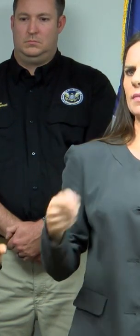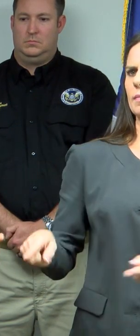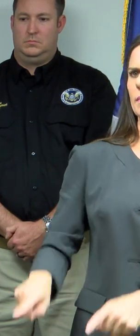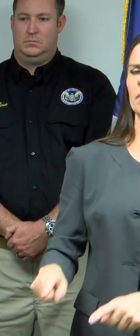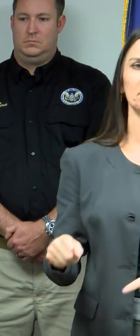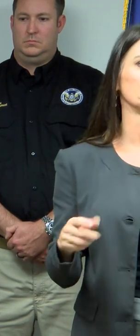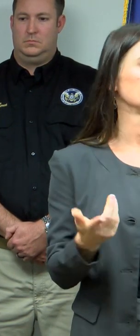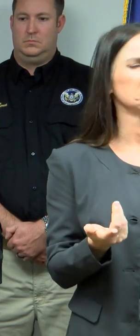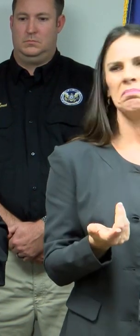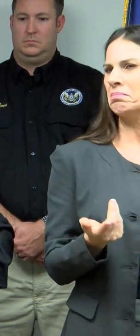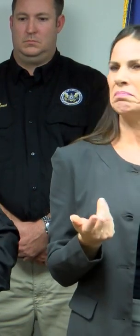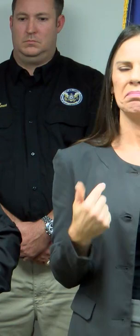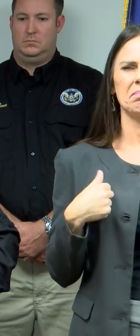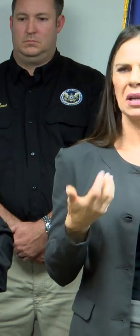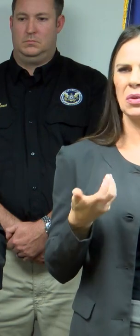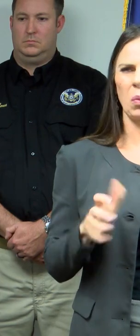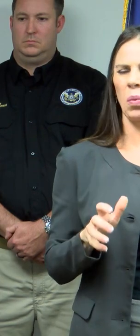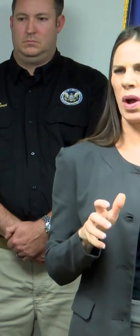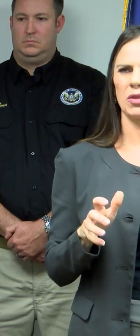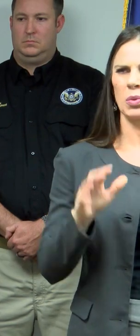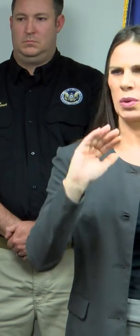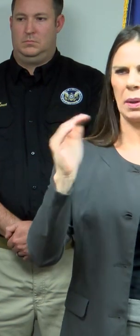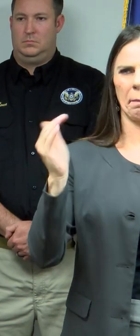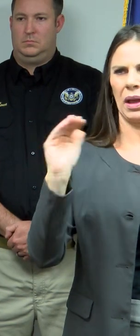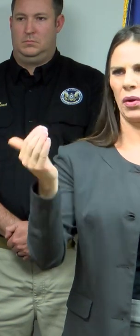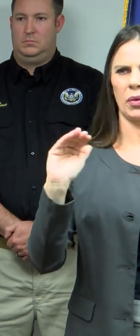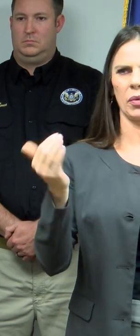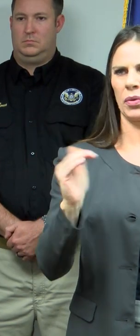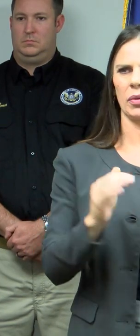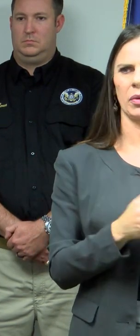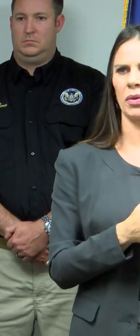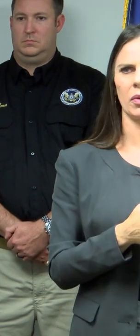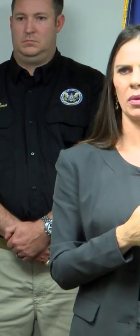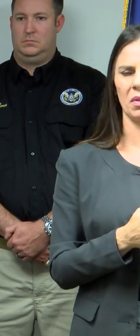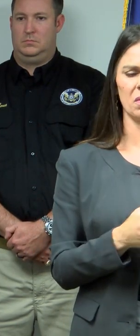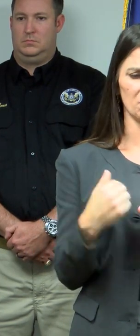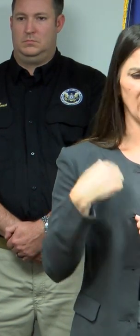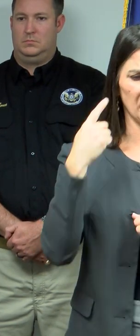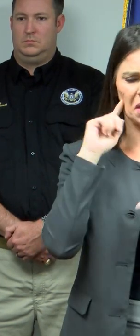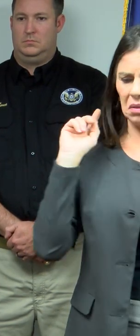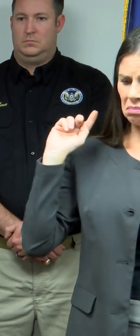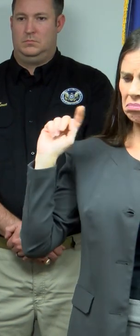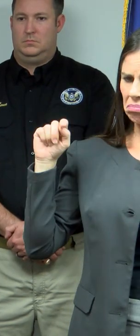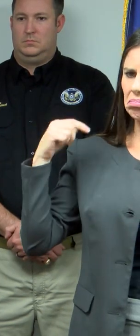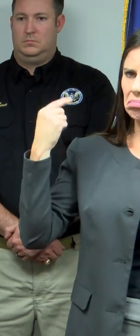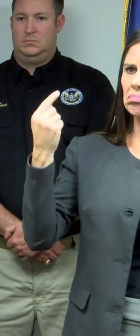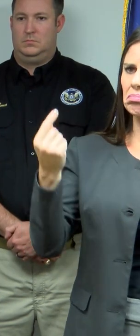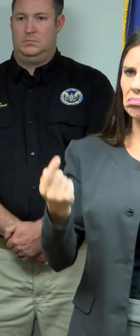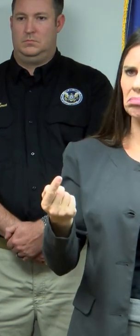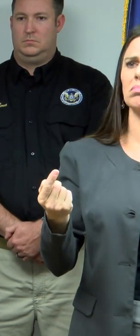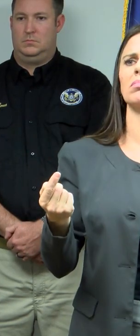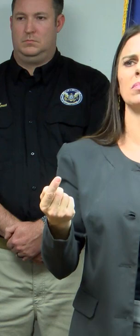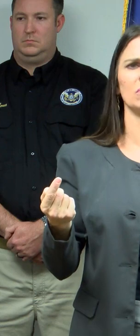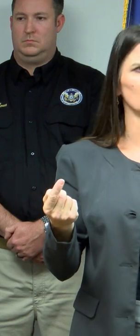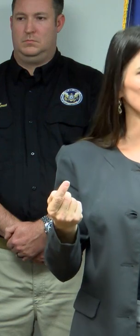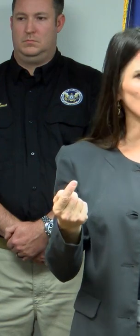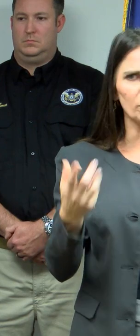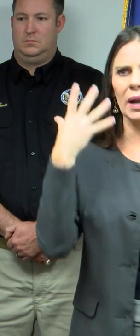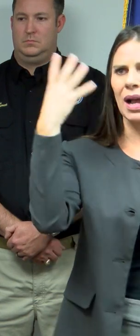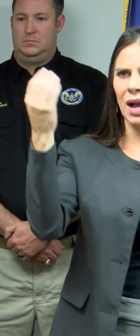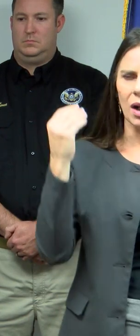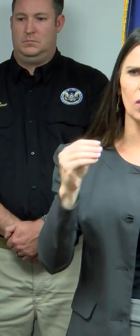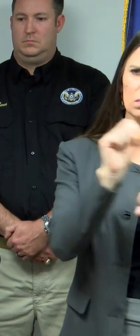I don't want to make any comparison, and I think last few days we have been relentlessly out there, and we